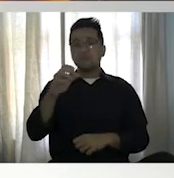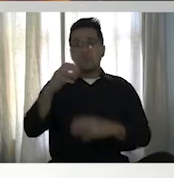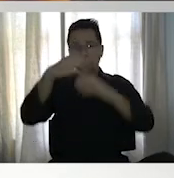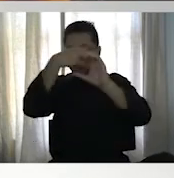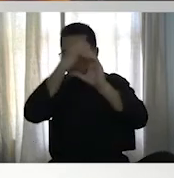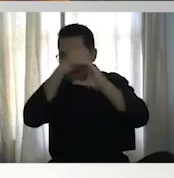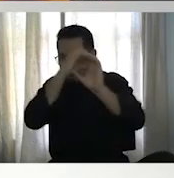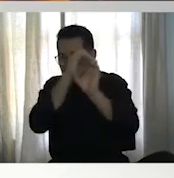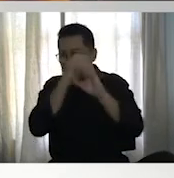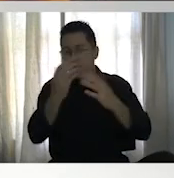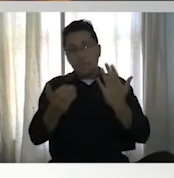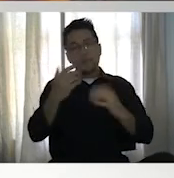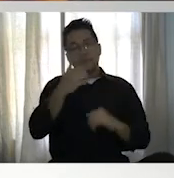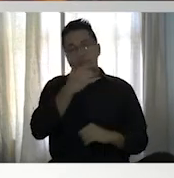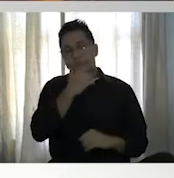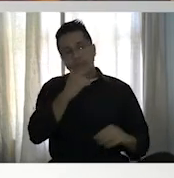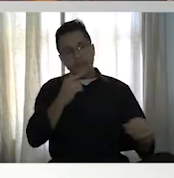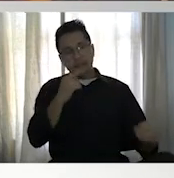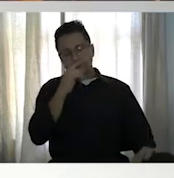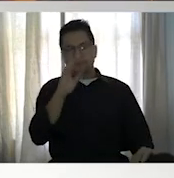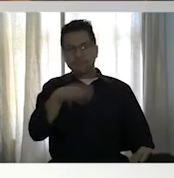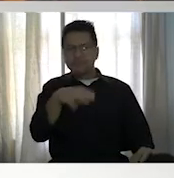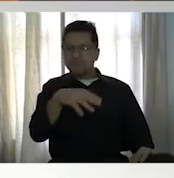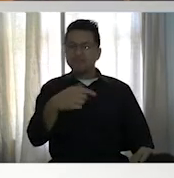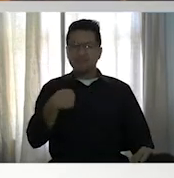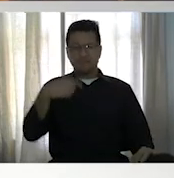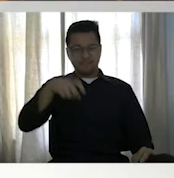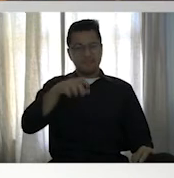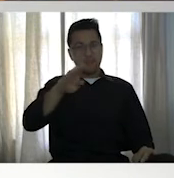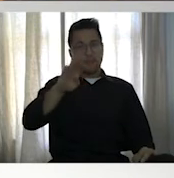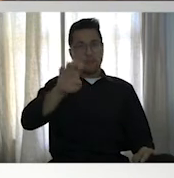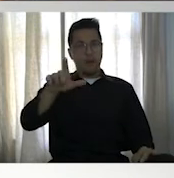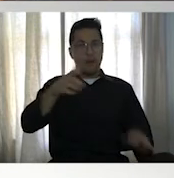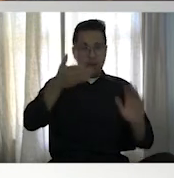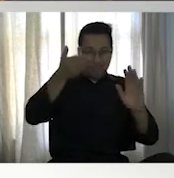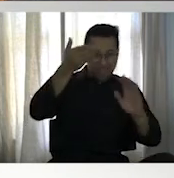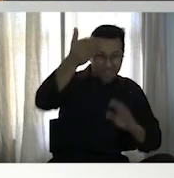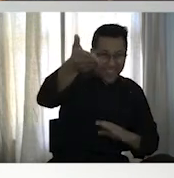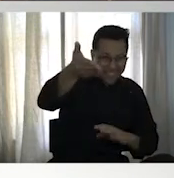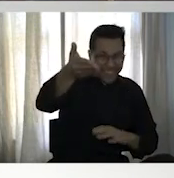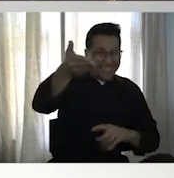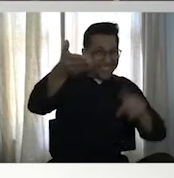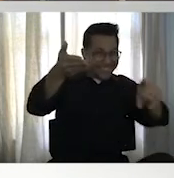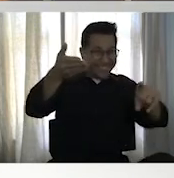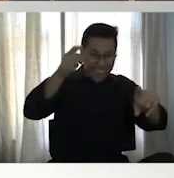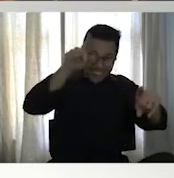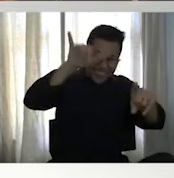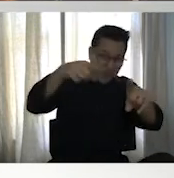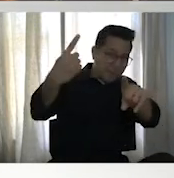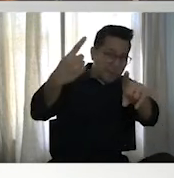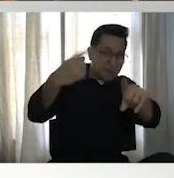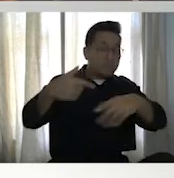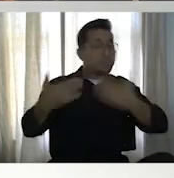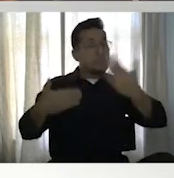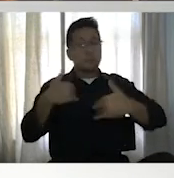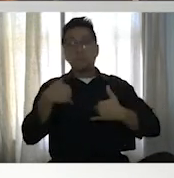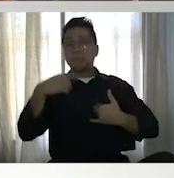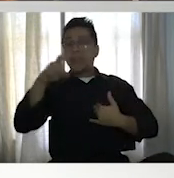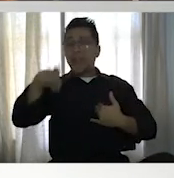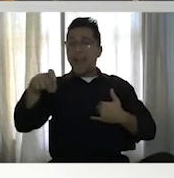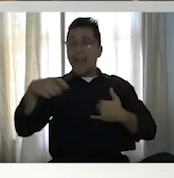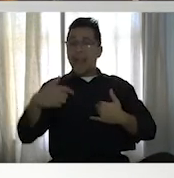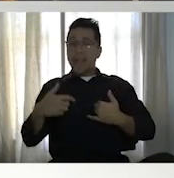kind of thing where, okay, Johnny, I need the ball right there. Here's the ball. I may have to put